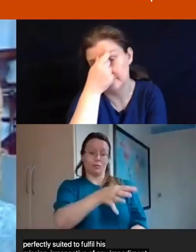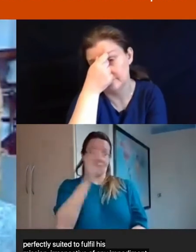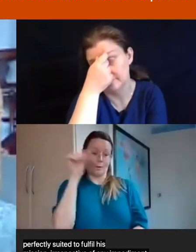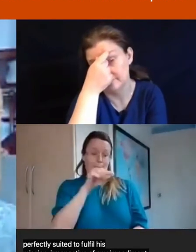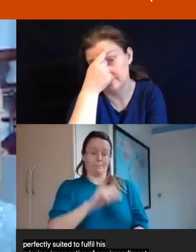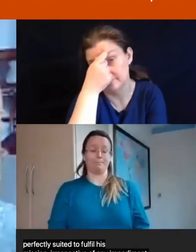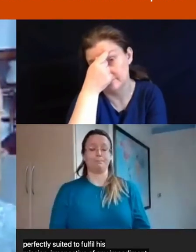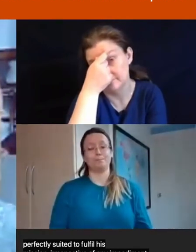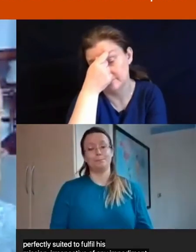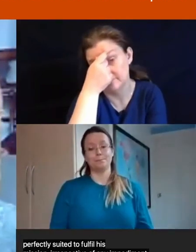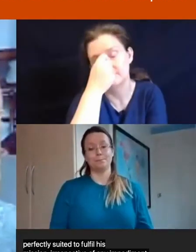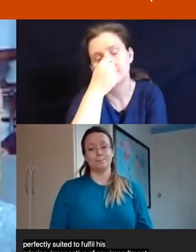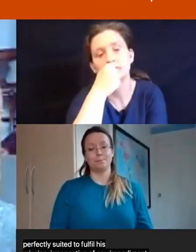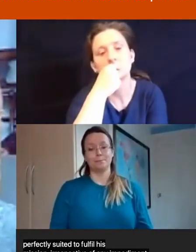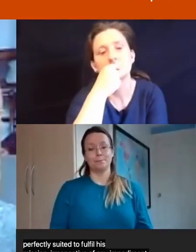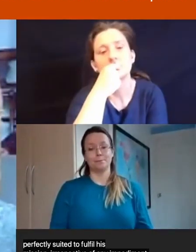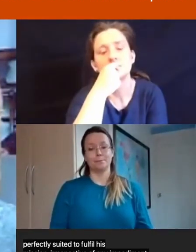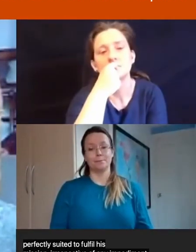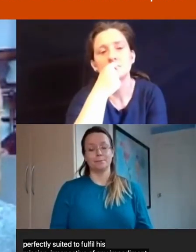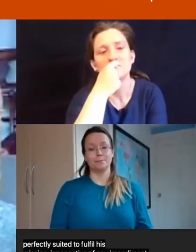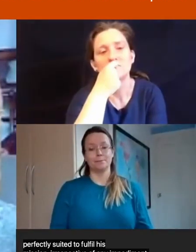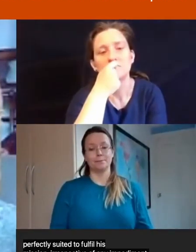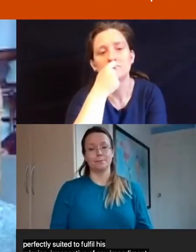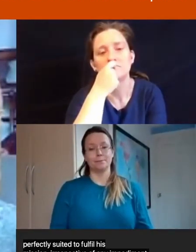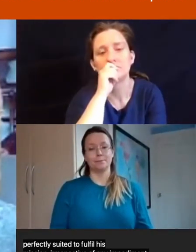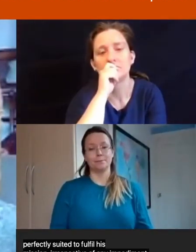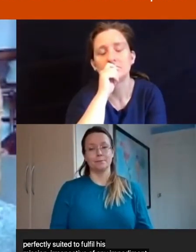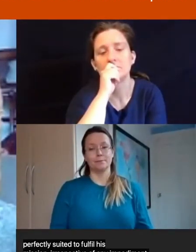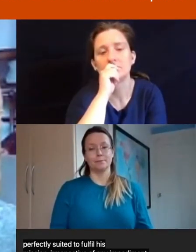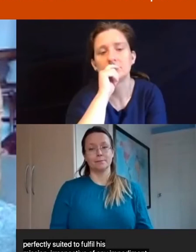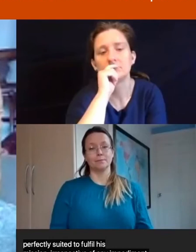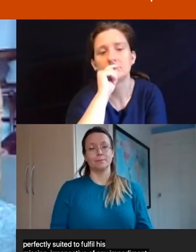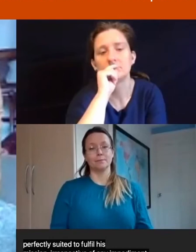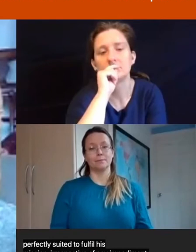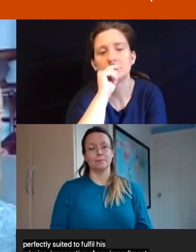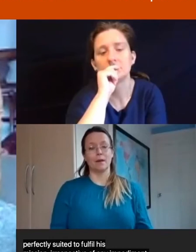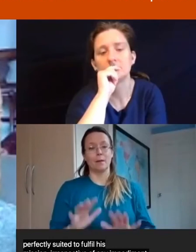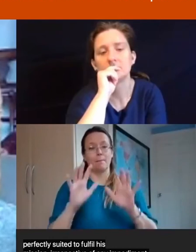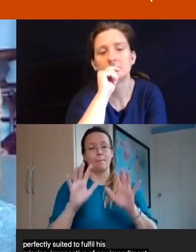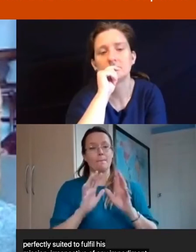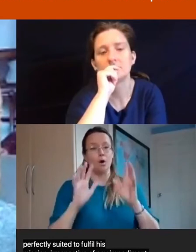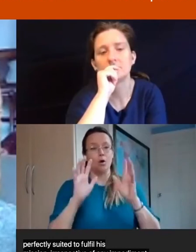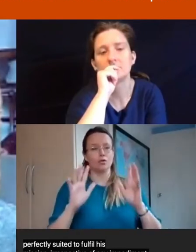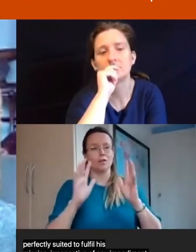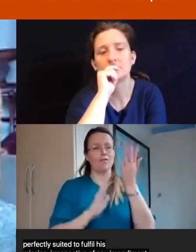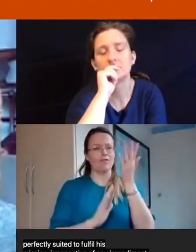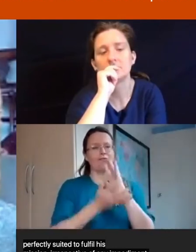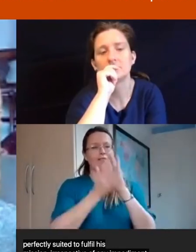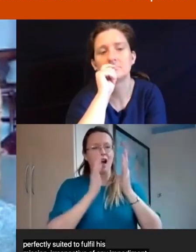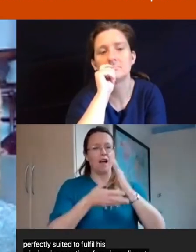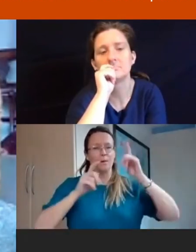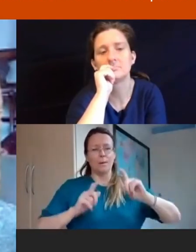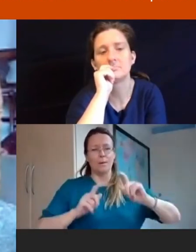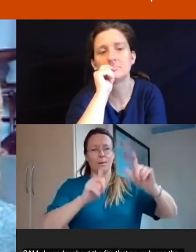I wonder about the fire that never burns the bush out. I wonder about it